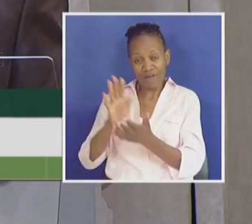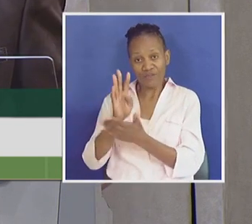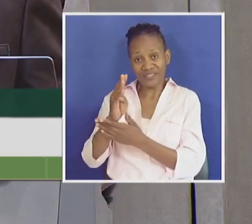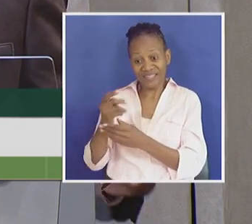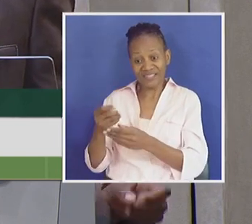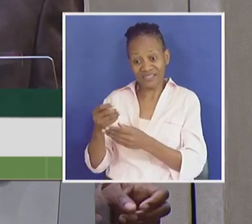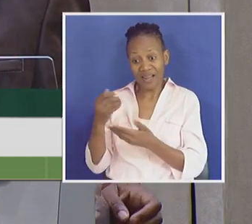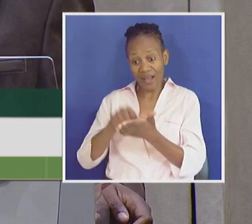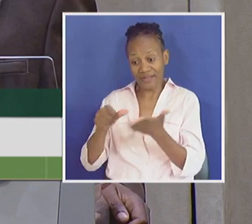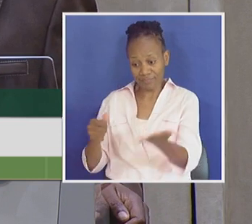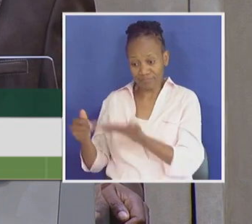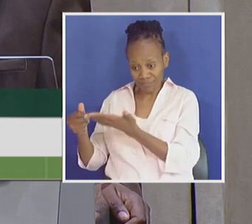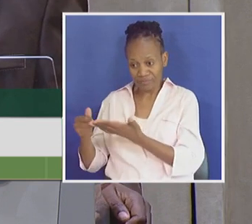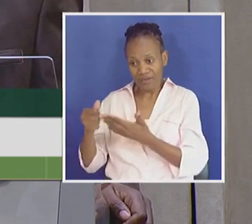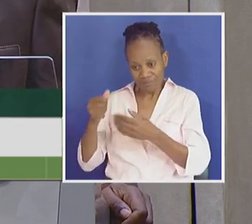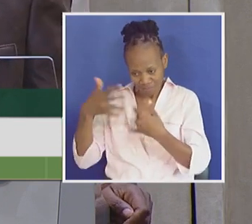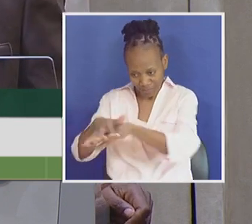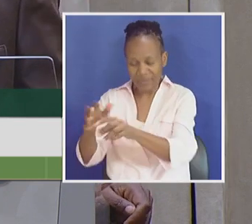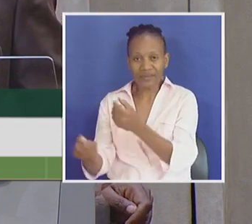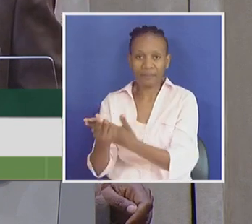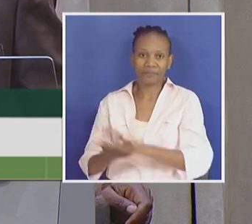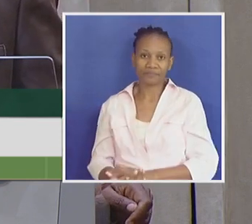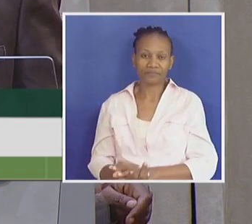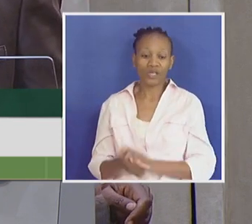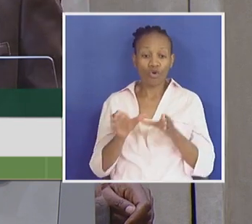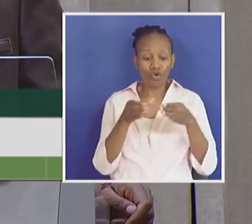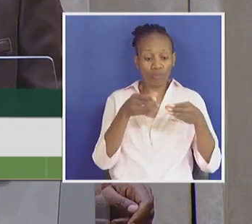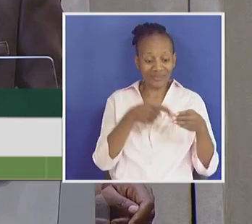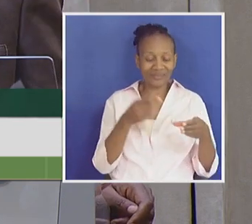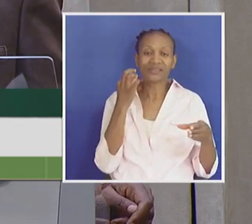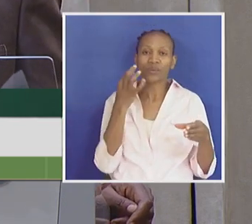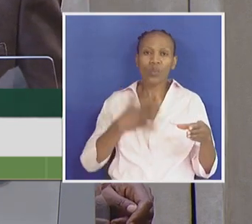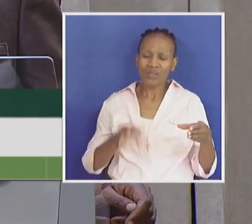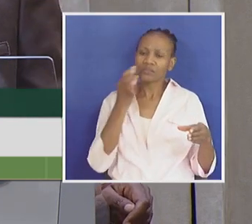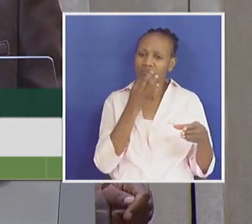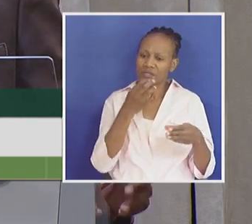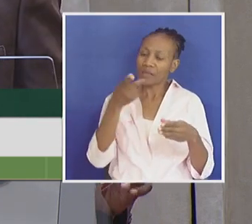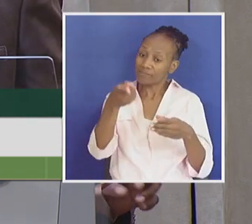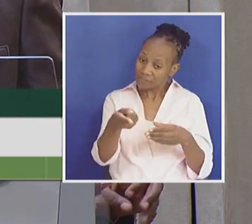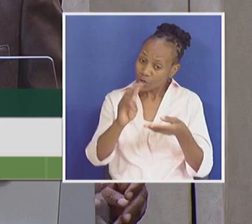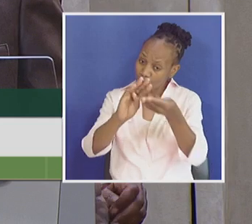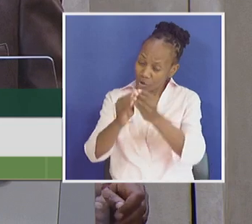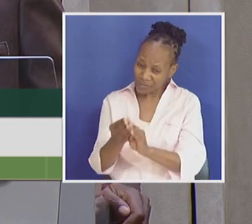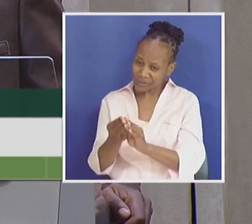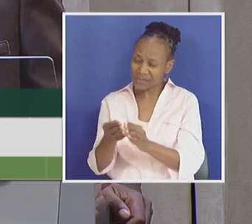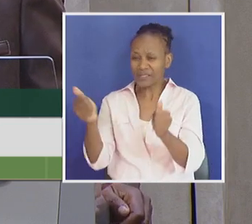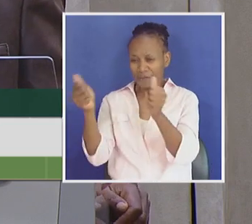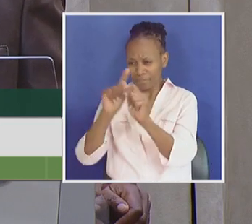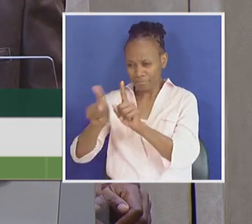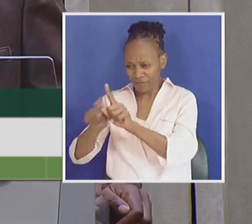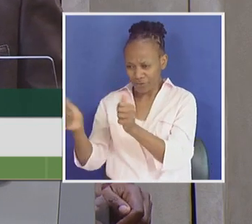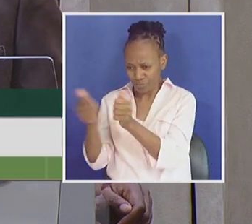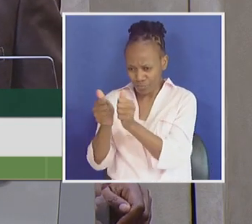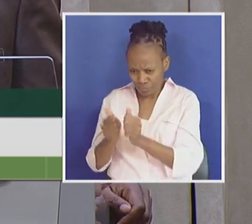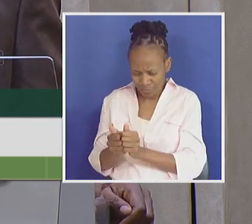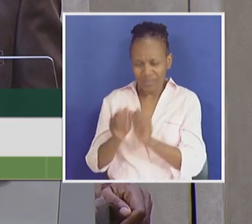received. Chair, the Select Committee wish to applaud the community, various stakeholders in Nquthu,